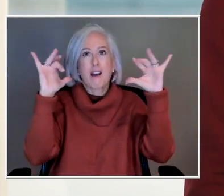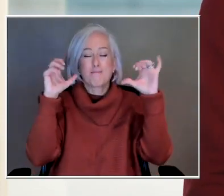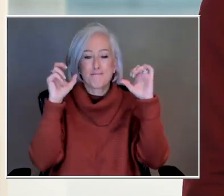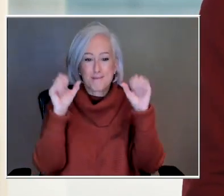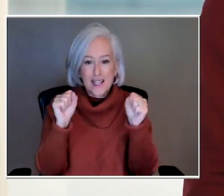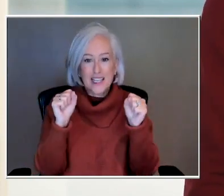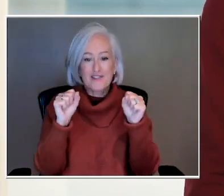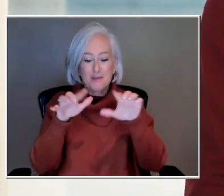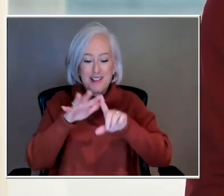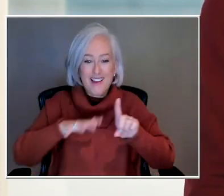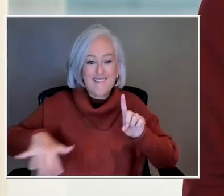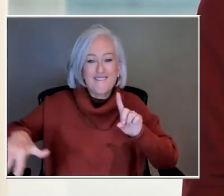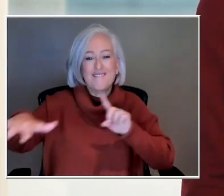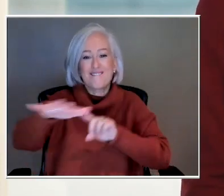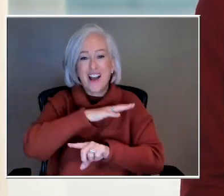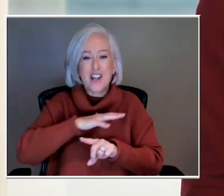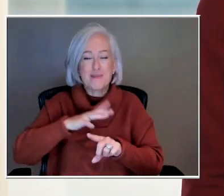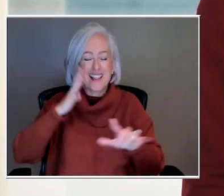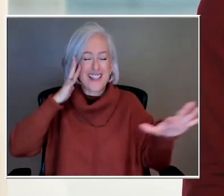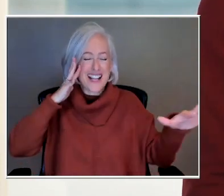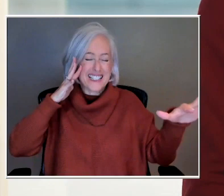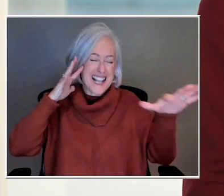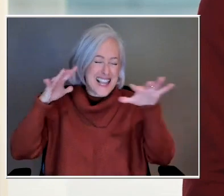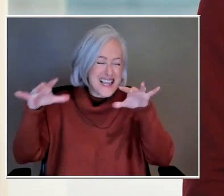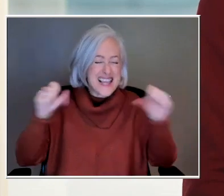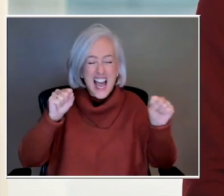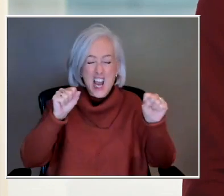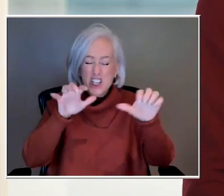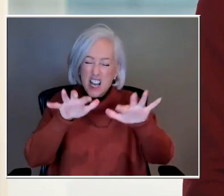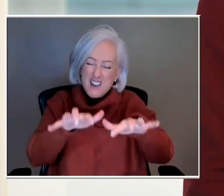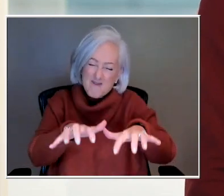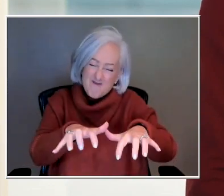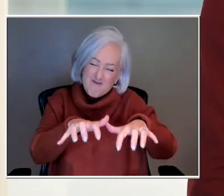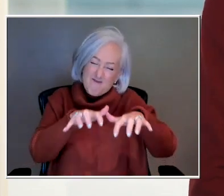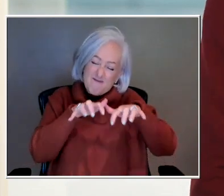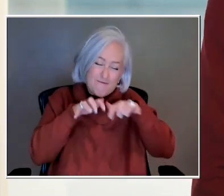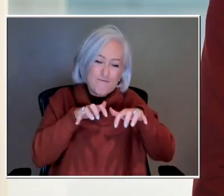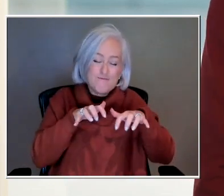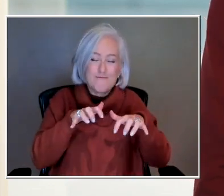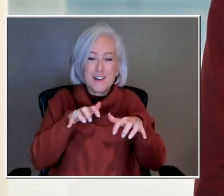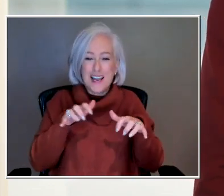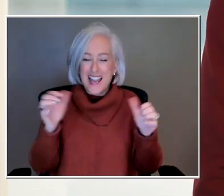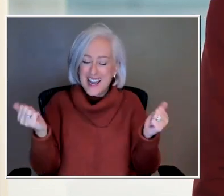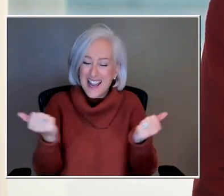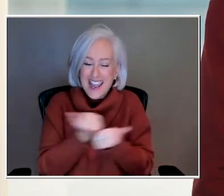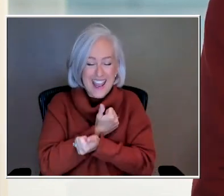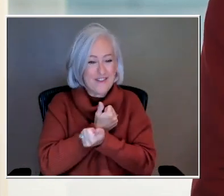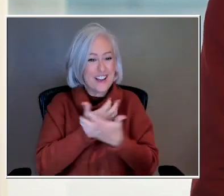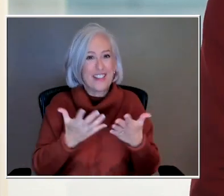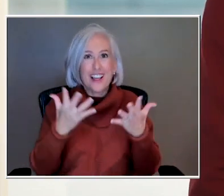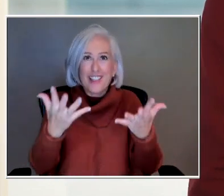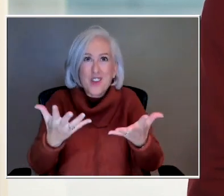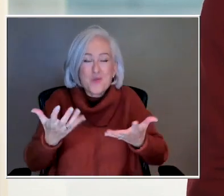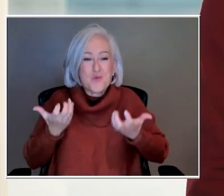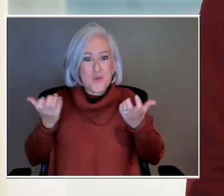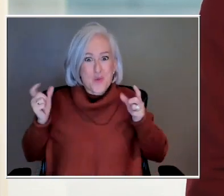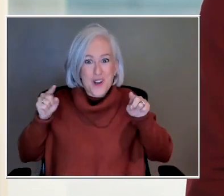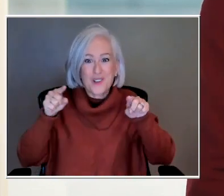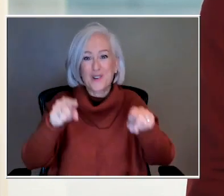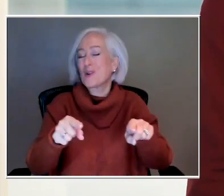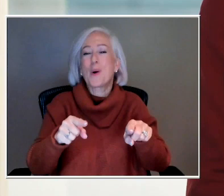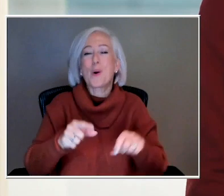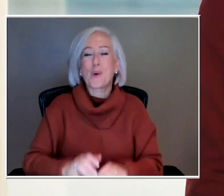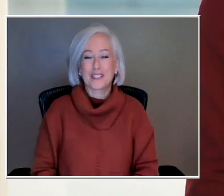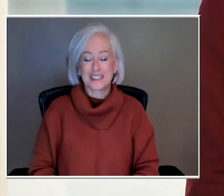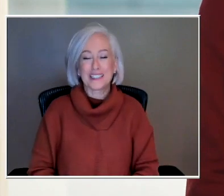is loud, packed, and just everything about it a place that you want to be. I mean, if you look, the